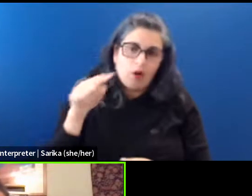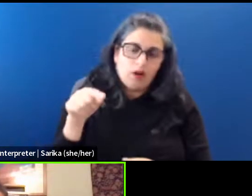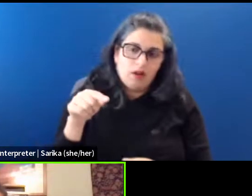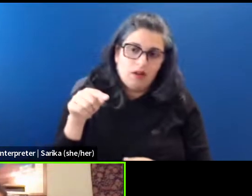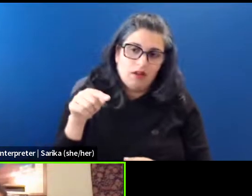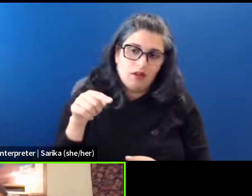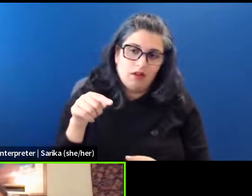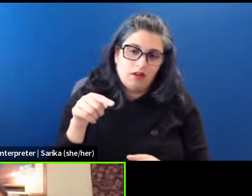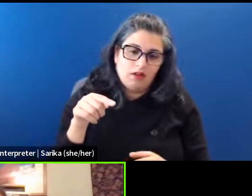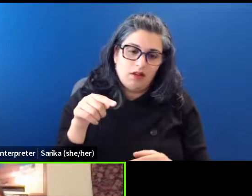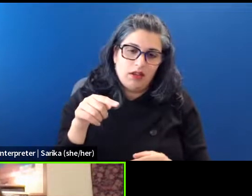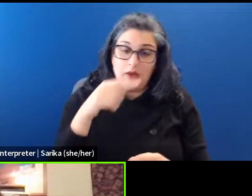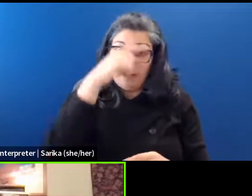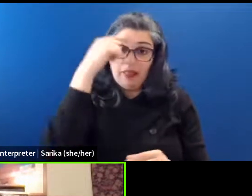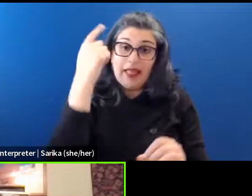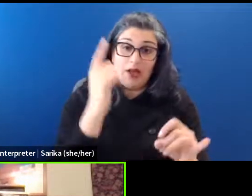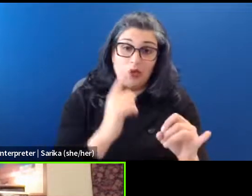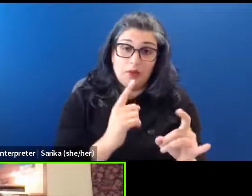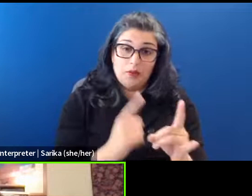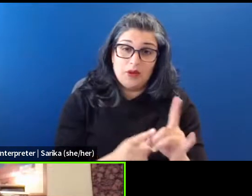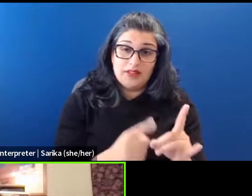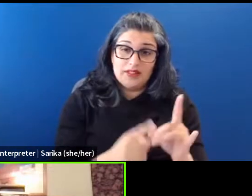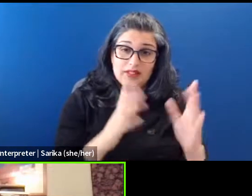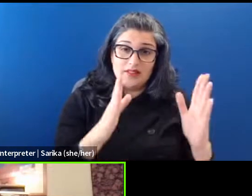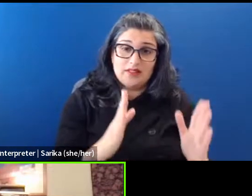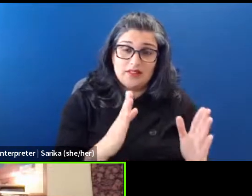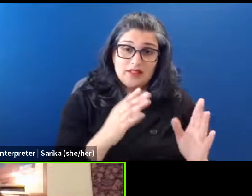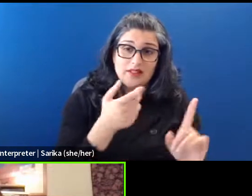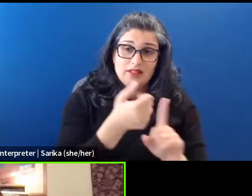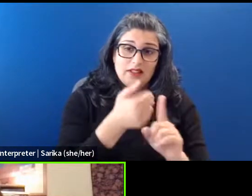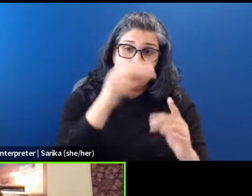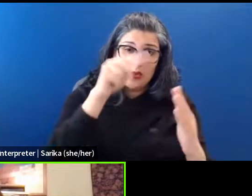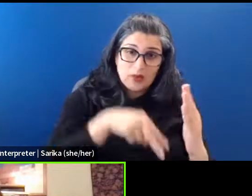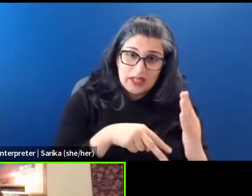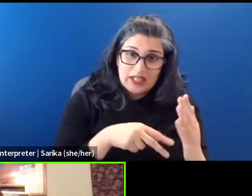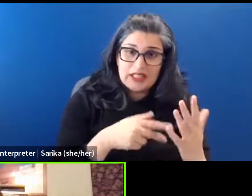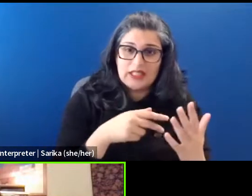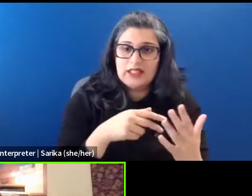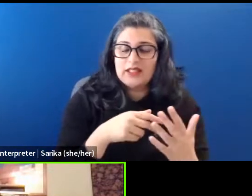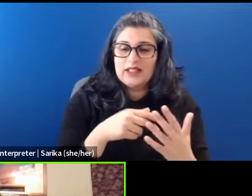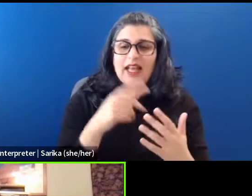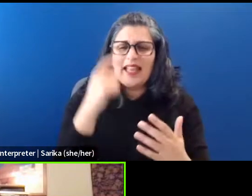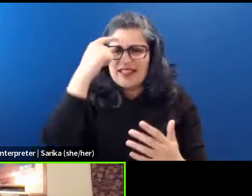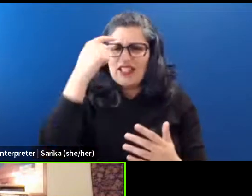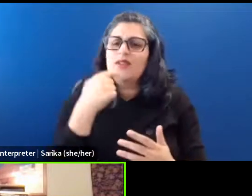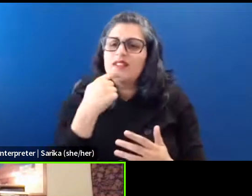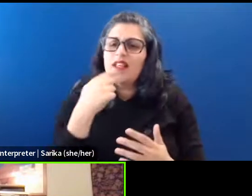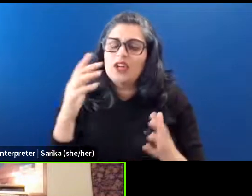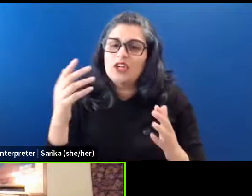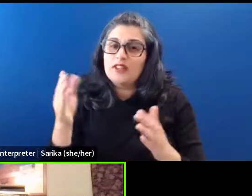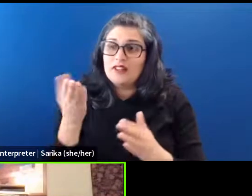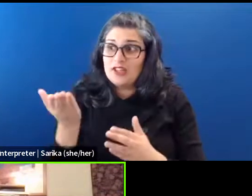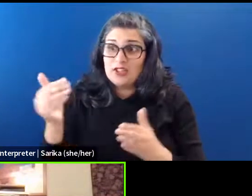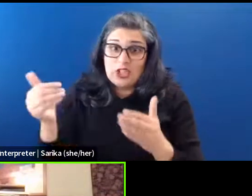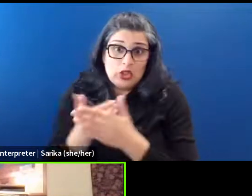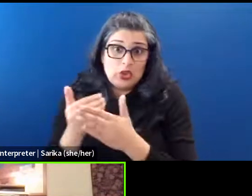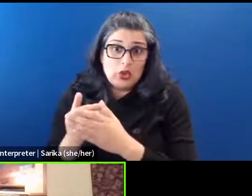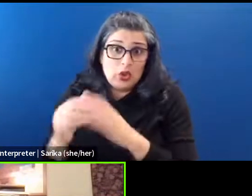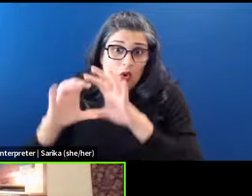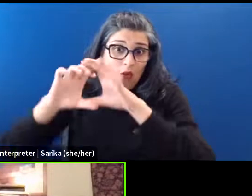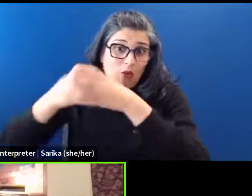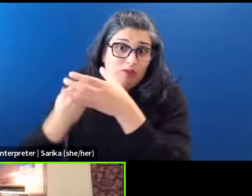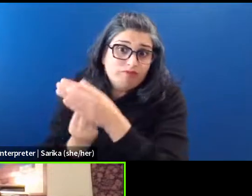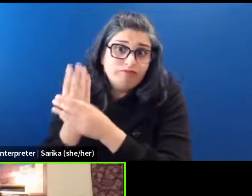Black Buddhists who were reading, who I think you've mentioned that there's a new crop of Black Buddhist teachers who are